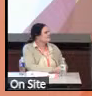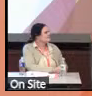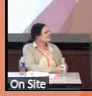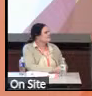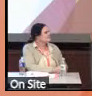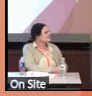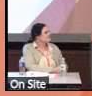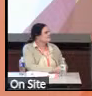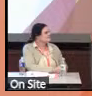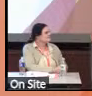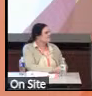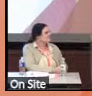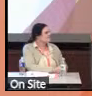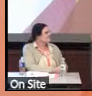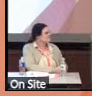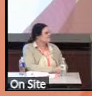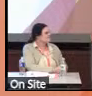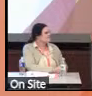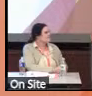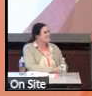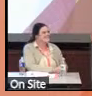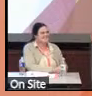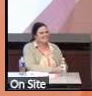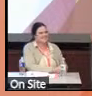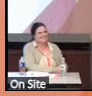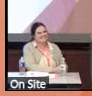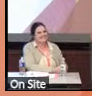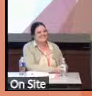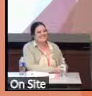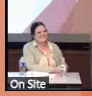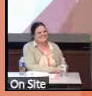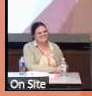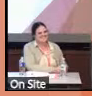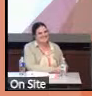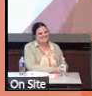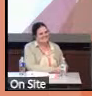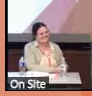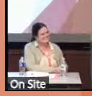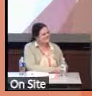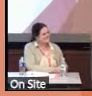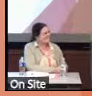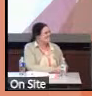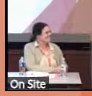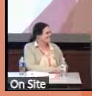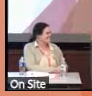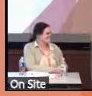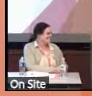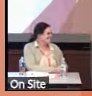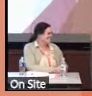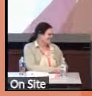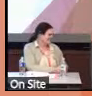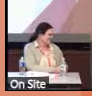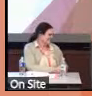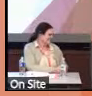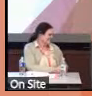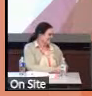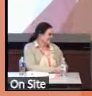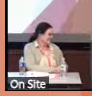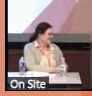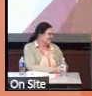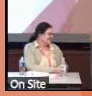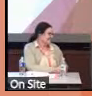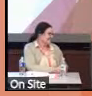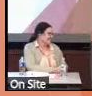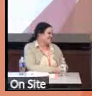the panel, I didn't want you also to be worrying that we're distilling this way down. You will get longer statements to be reviewing in the next couple